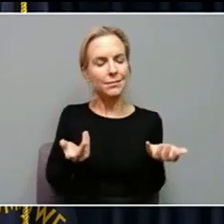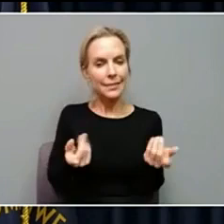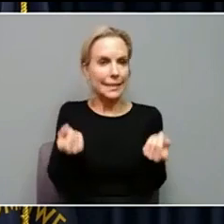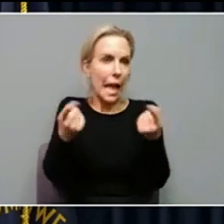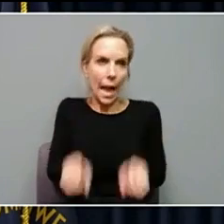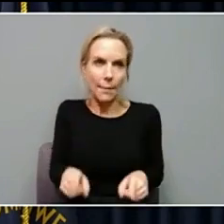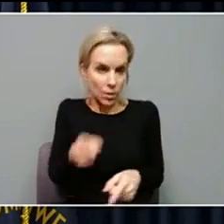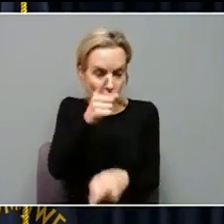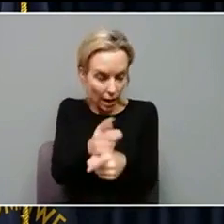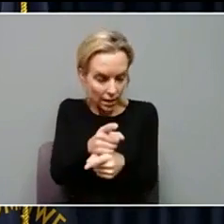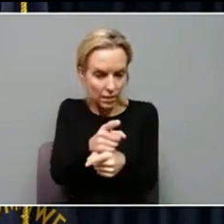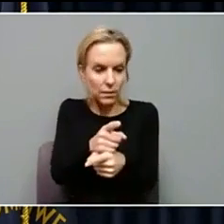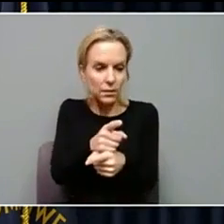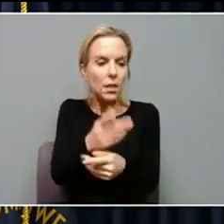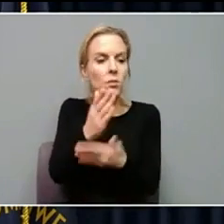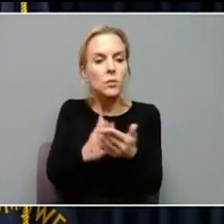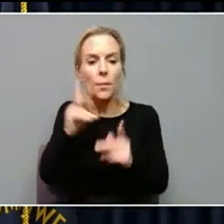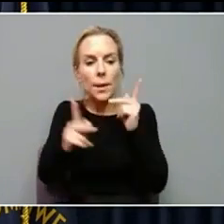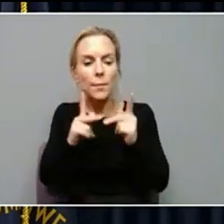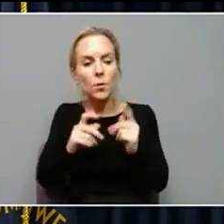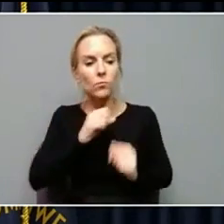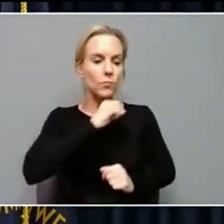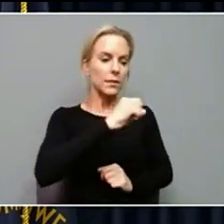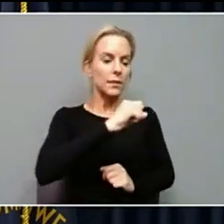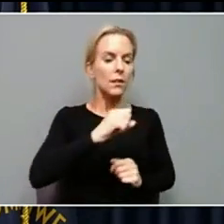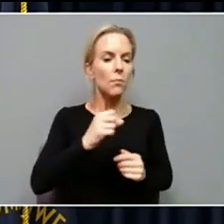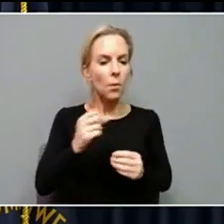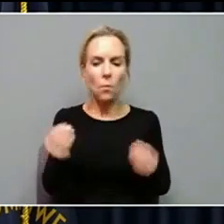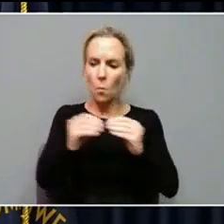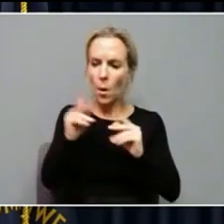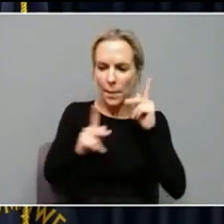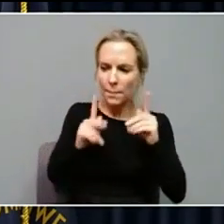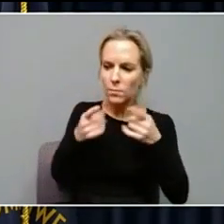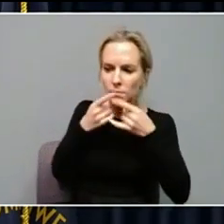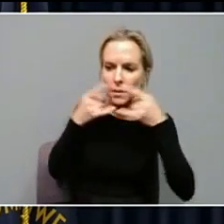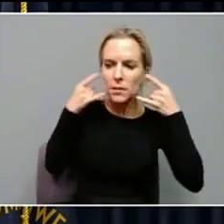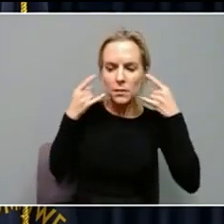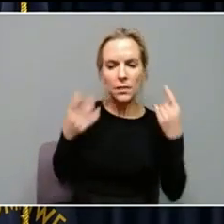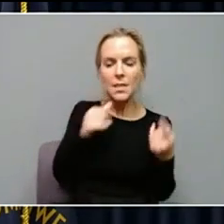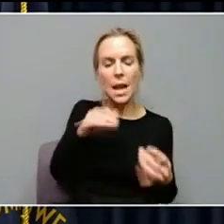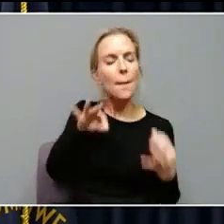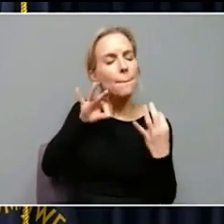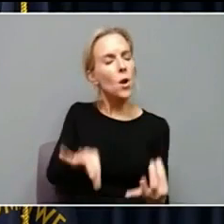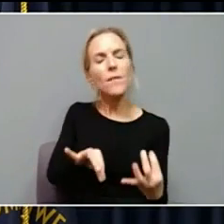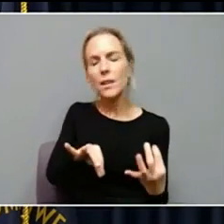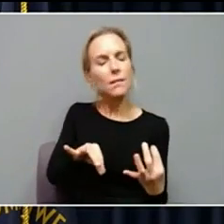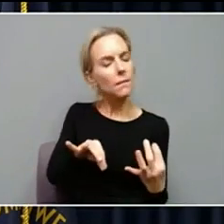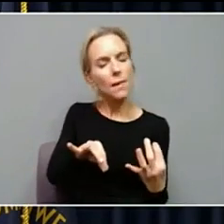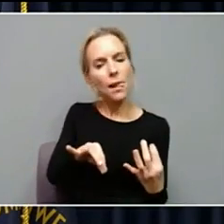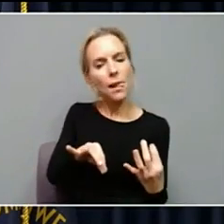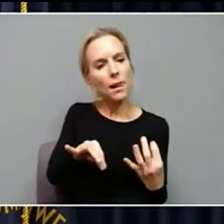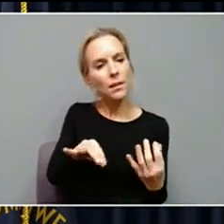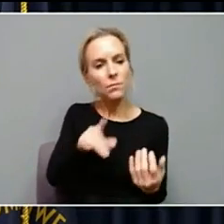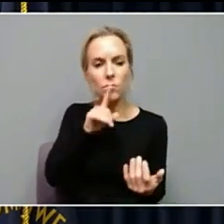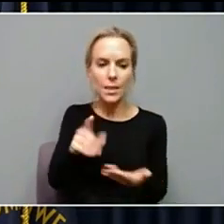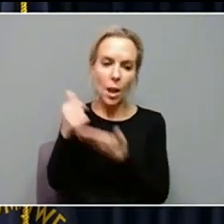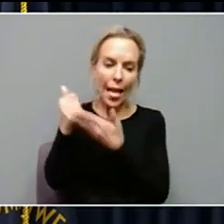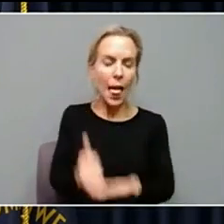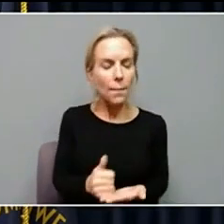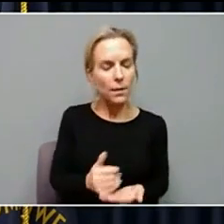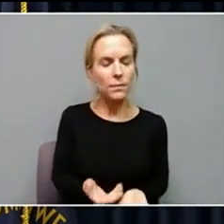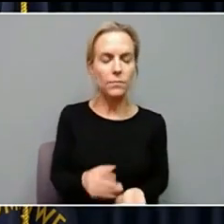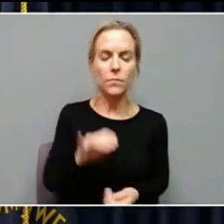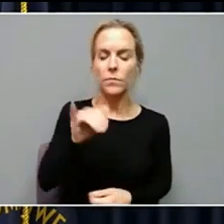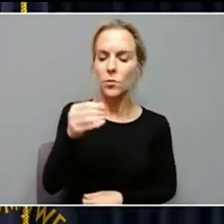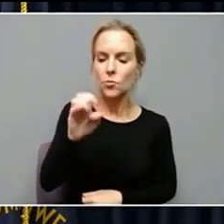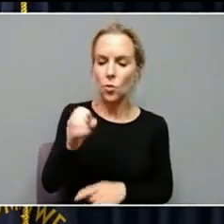right? And so I know some people push back, but more people wear them. And so they're not perfect, but they certainly help. Joe Ragusa